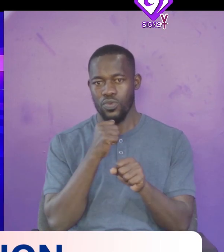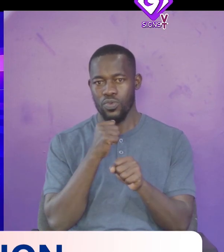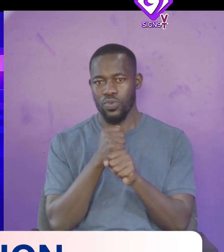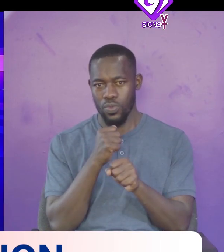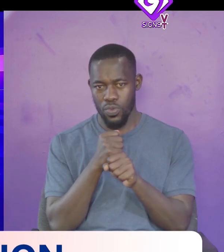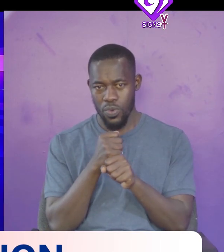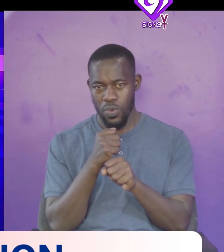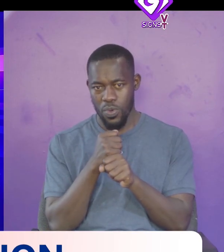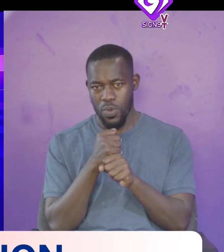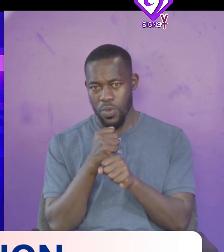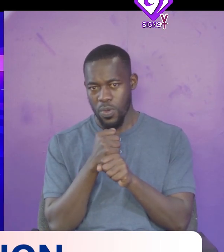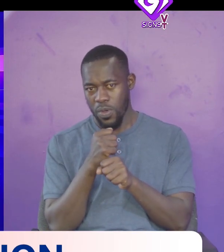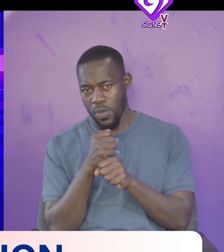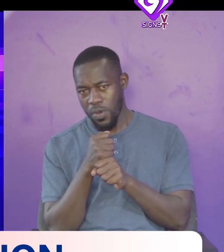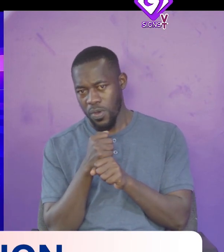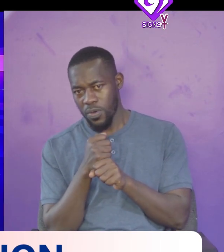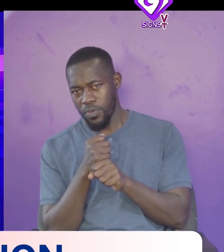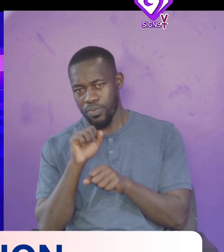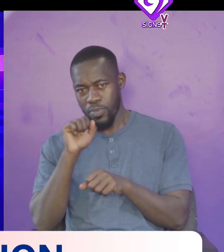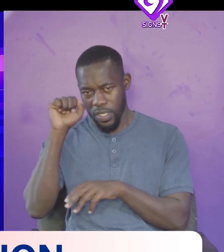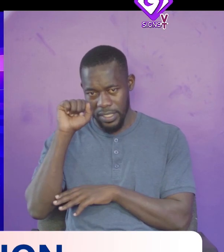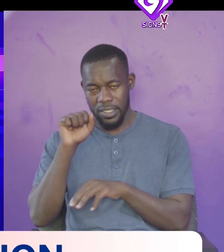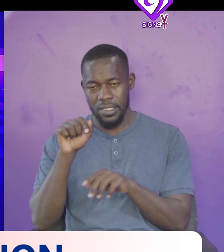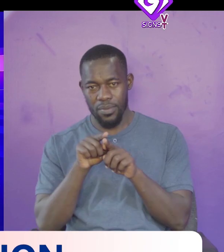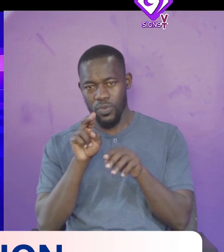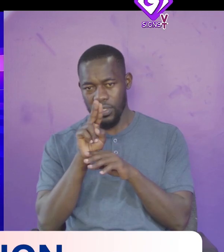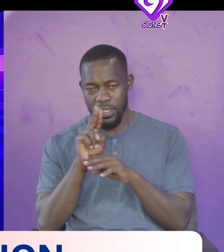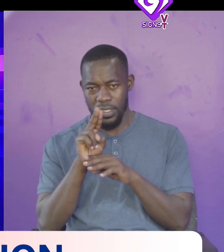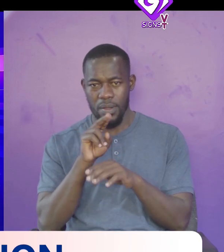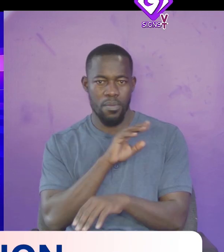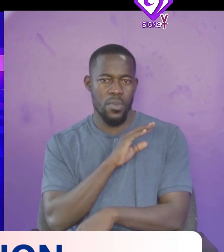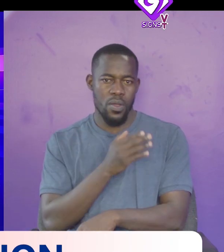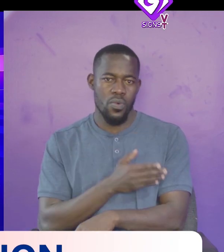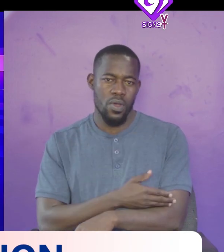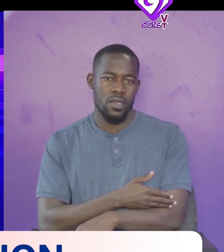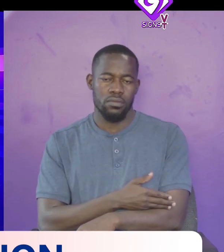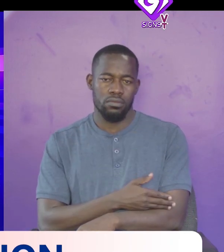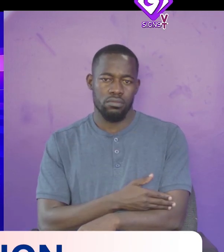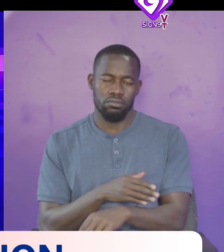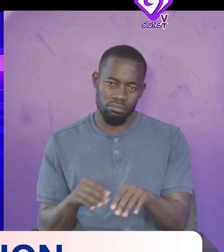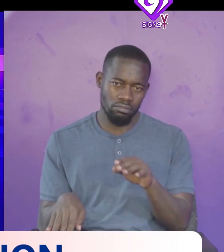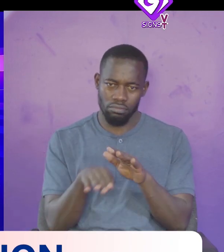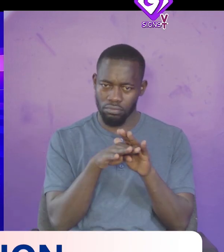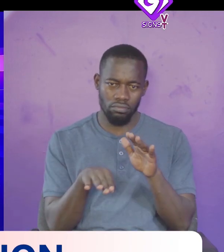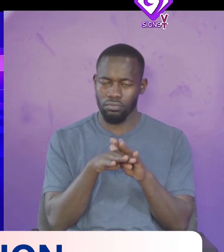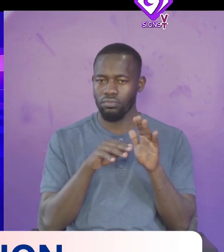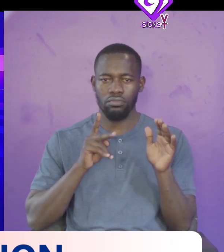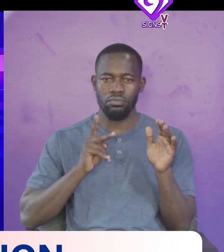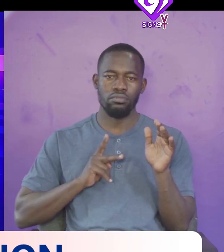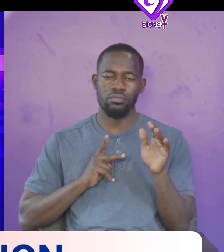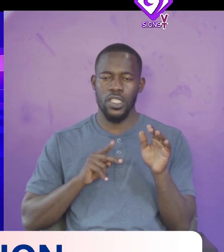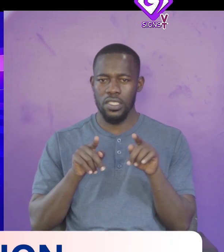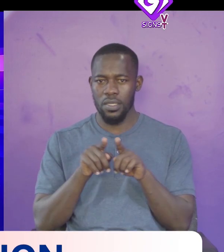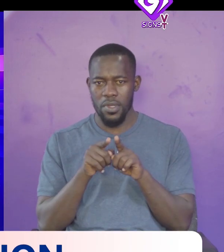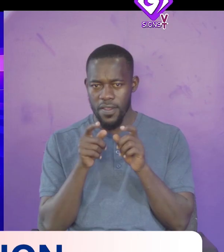their power to arrest people, to deal with people who they perceive would stop them from ascending to